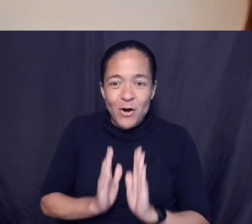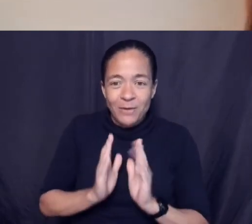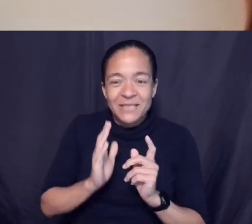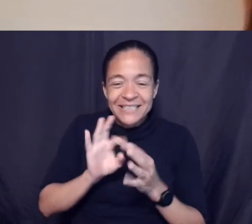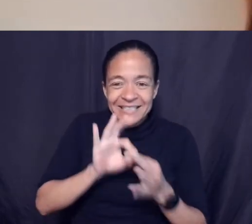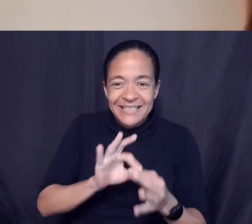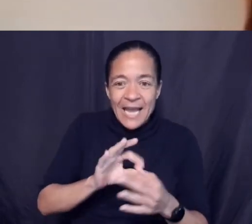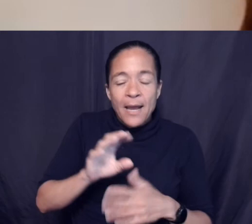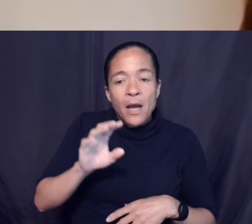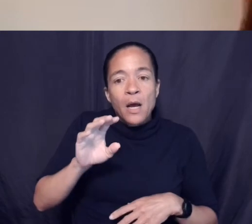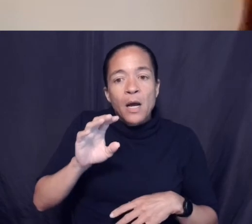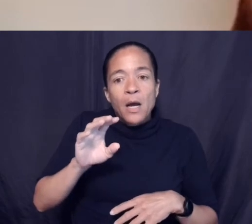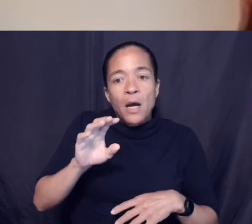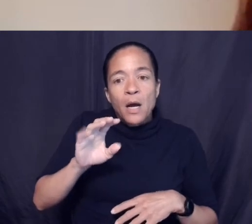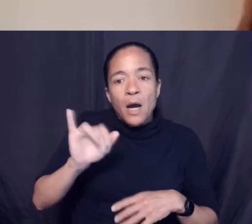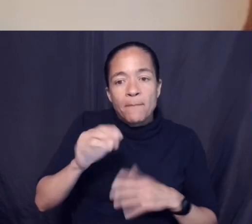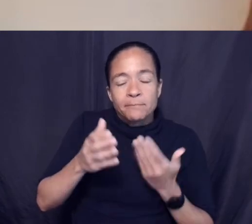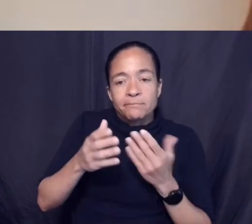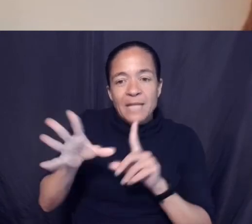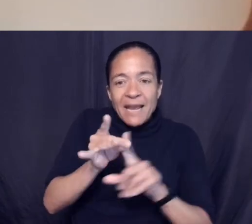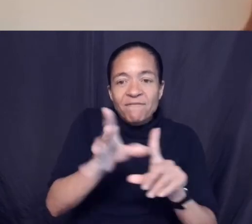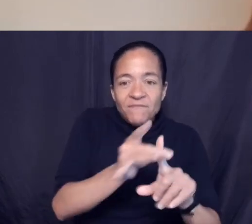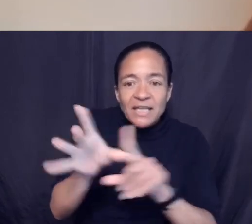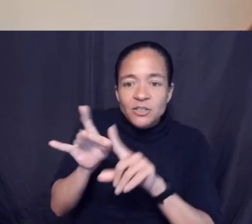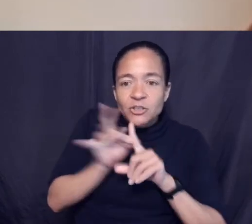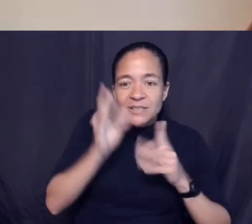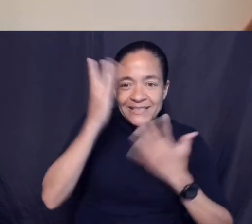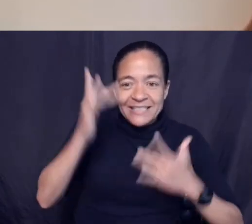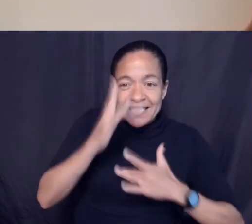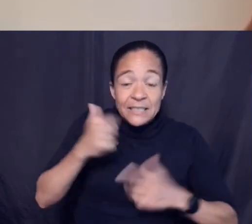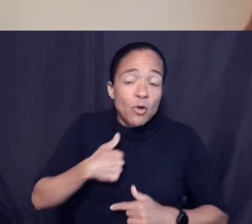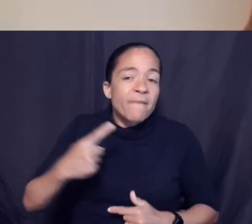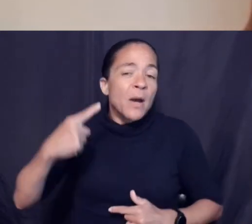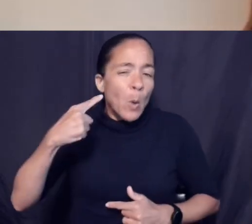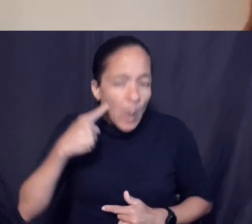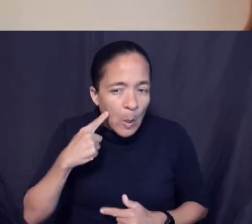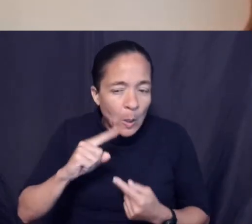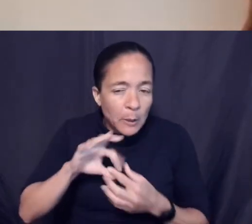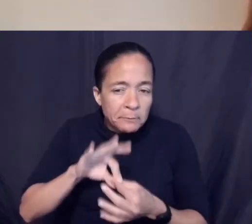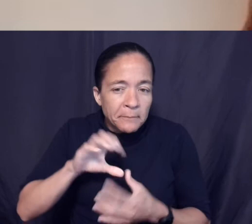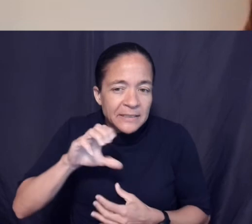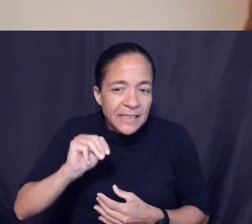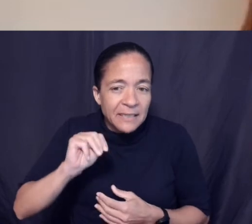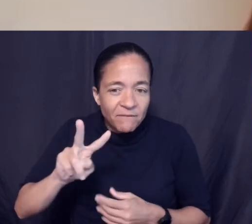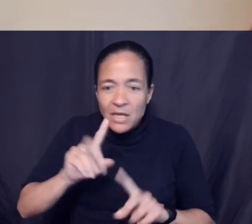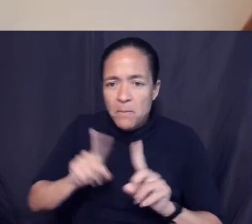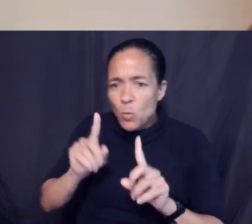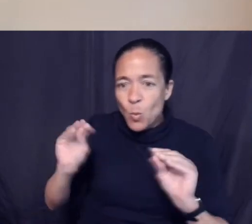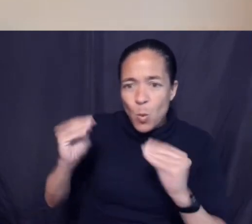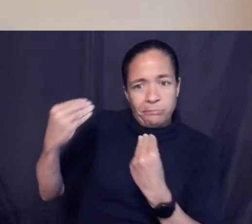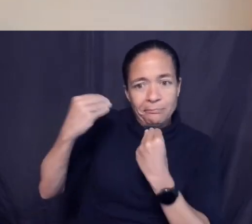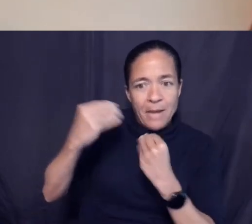diseases pharmacist. And so I had heard about congenital CMV, but wasn't really educated